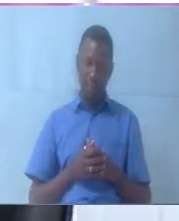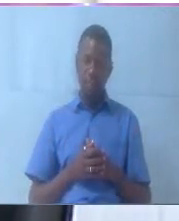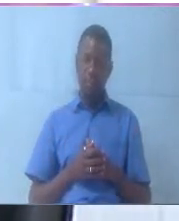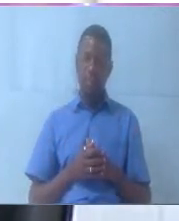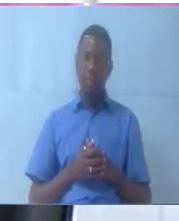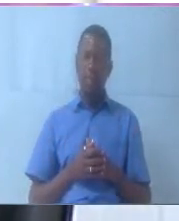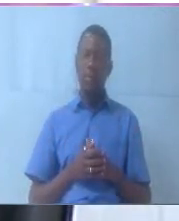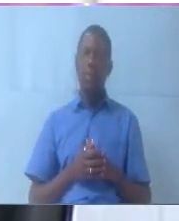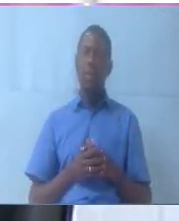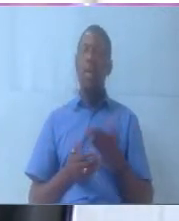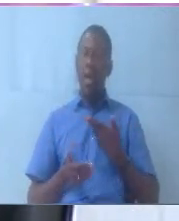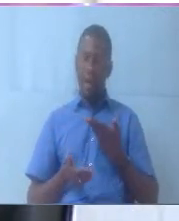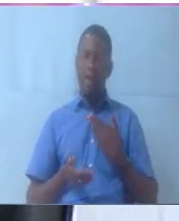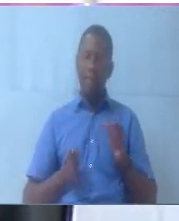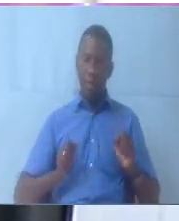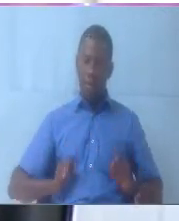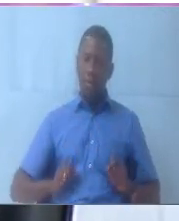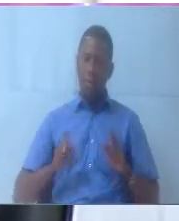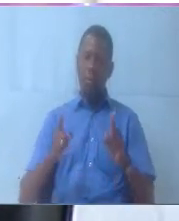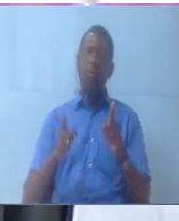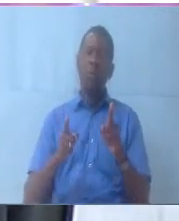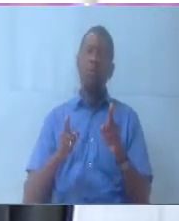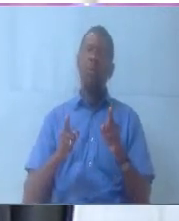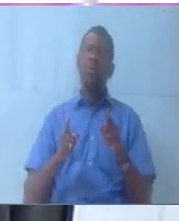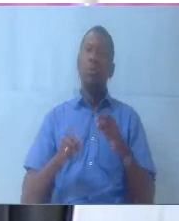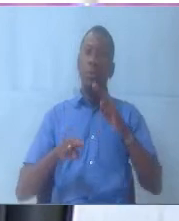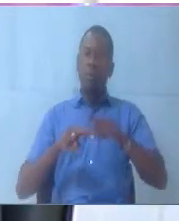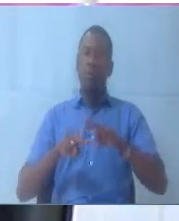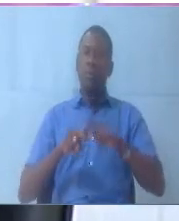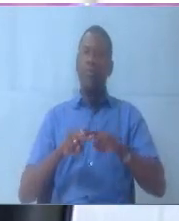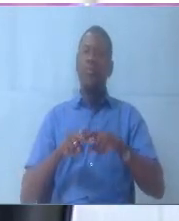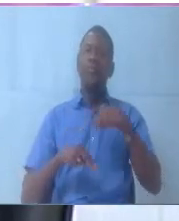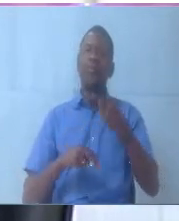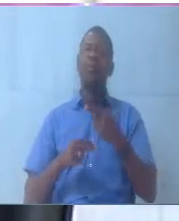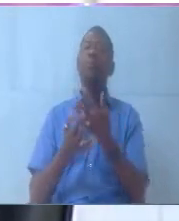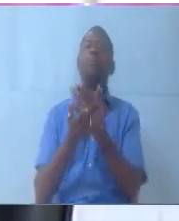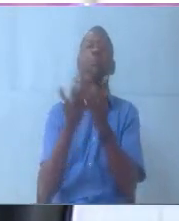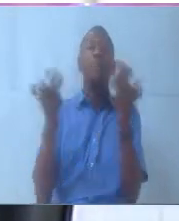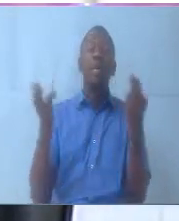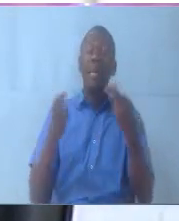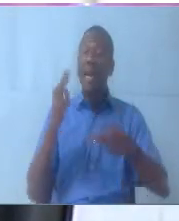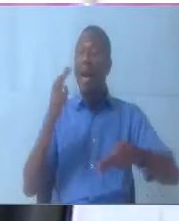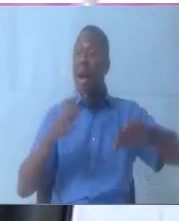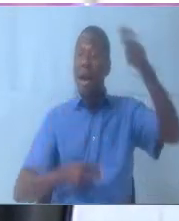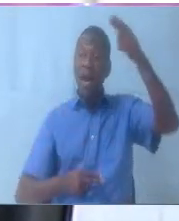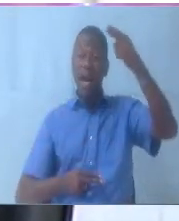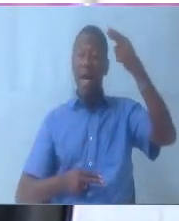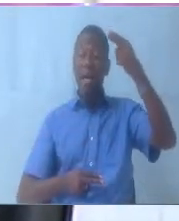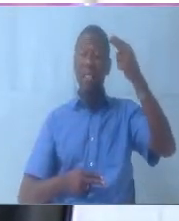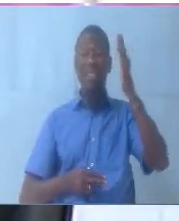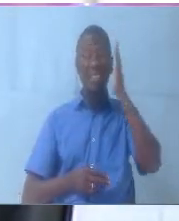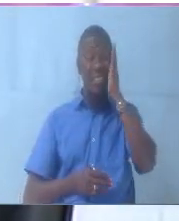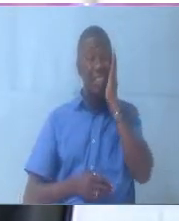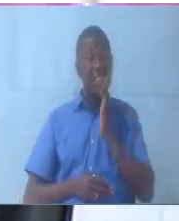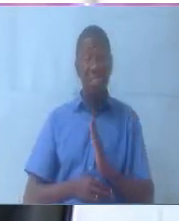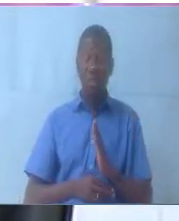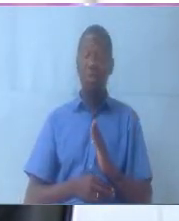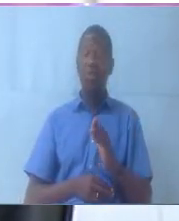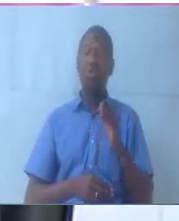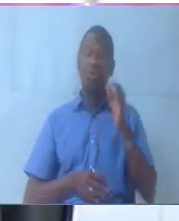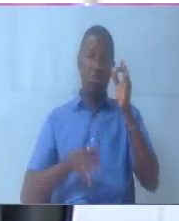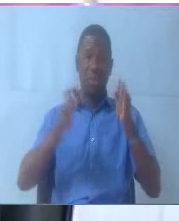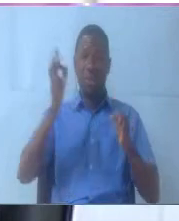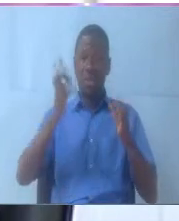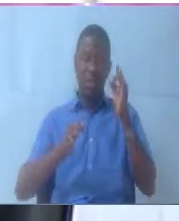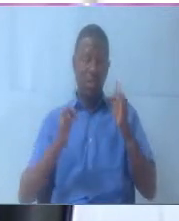had the opportunity also to preside over many high-profile cases as well. Andu ngani silo fananso to kasi kiti kuma jamalu